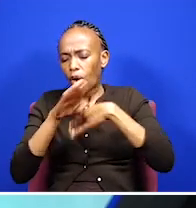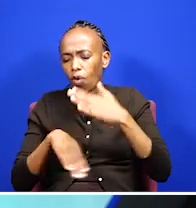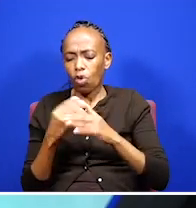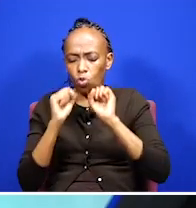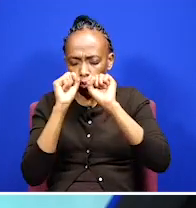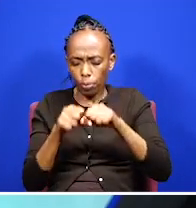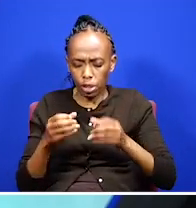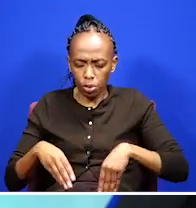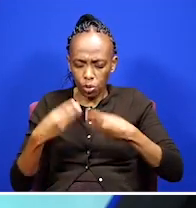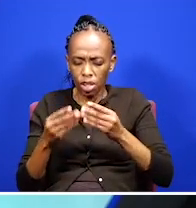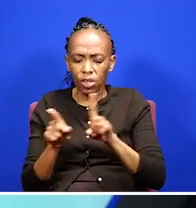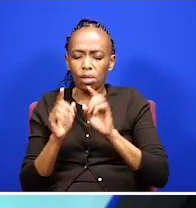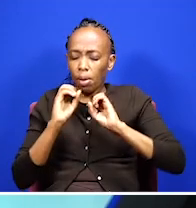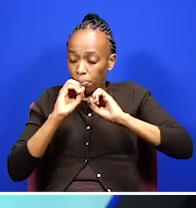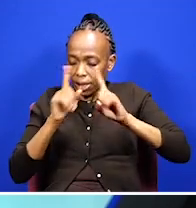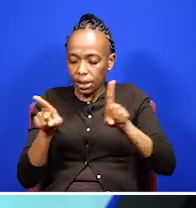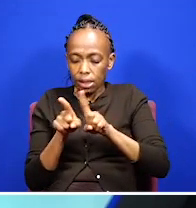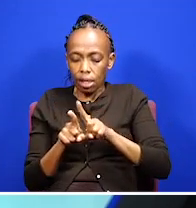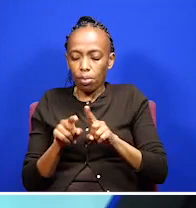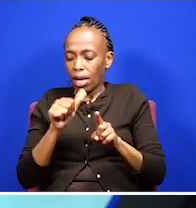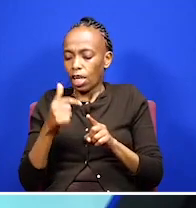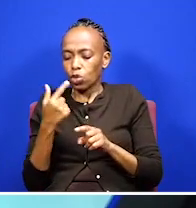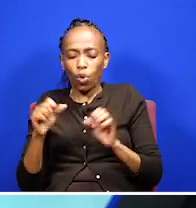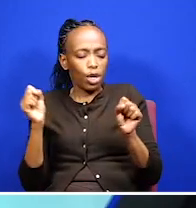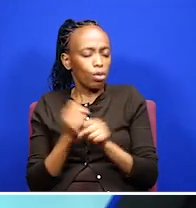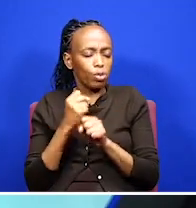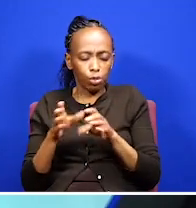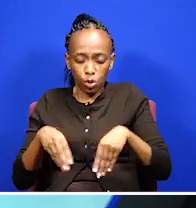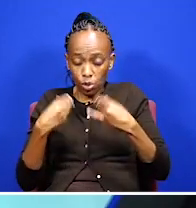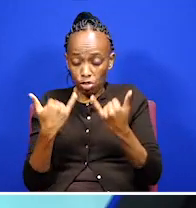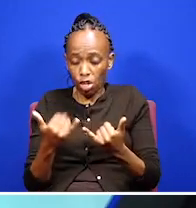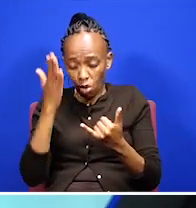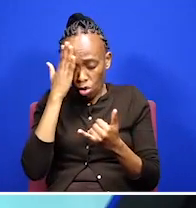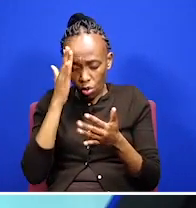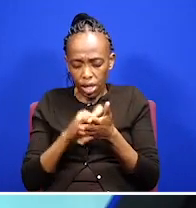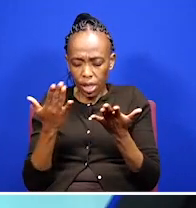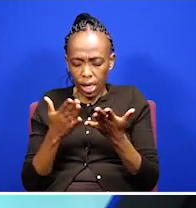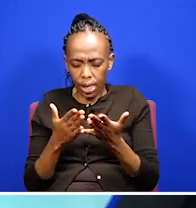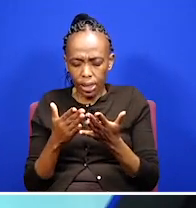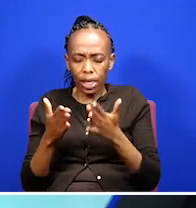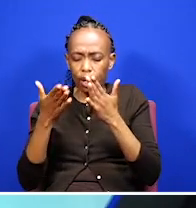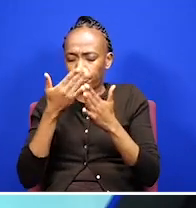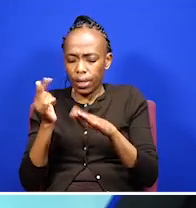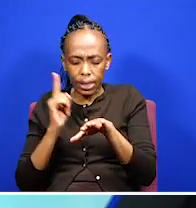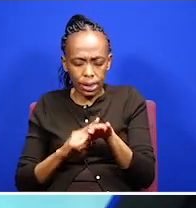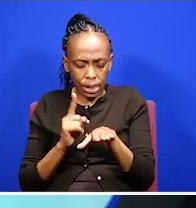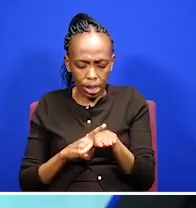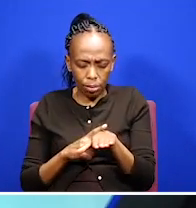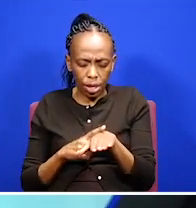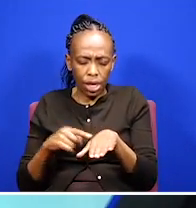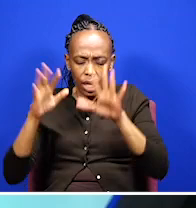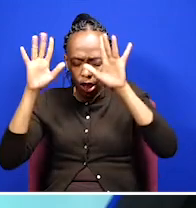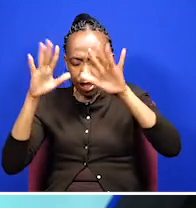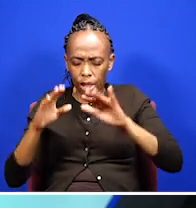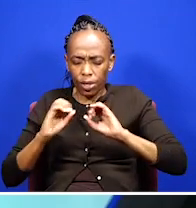too, upon all those who are unable to do so now, knowing that at the appropriate time, the showers and the blessings of God will